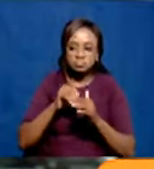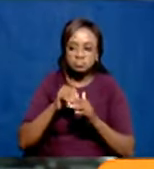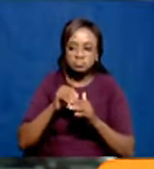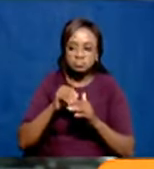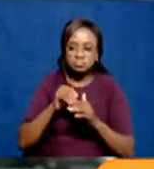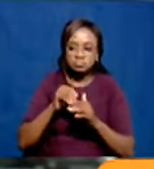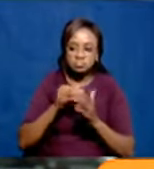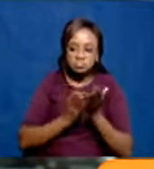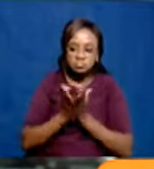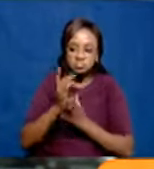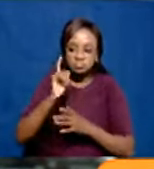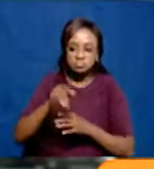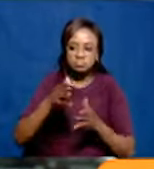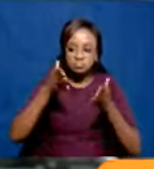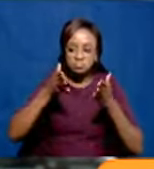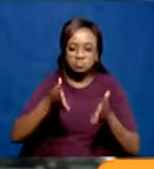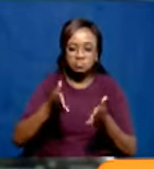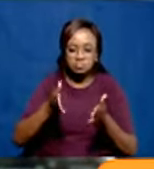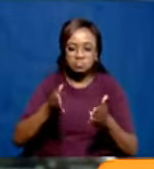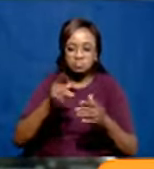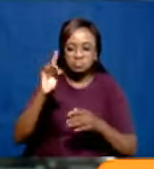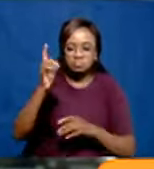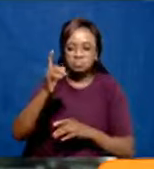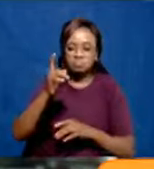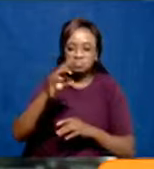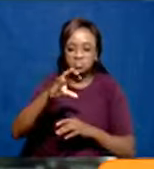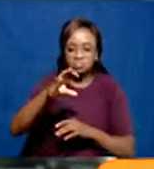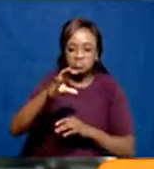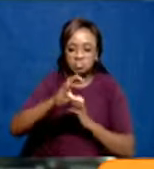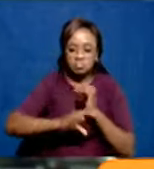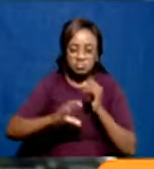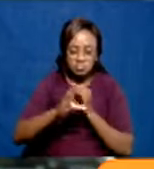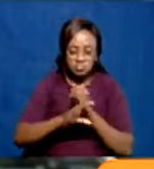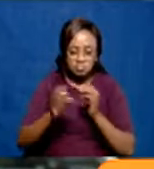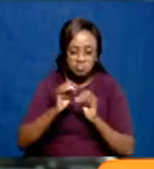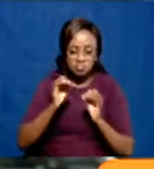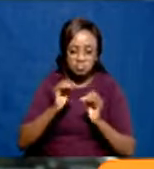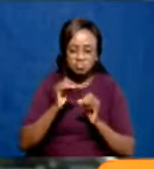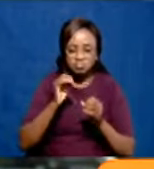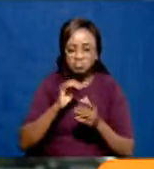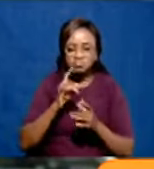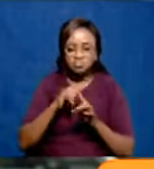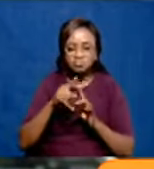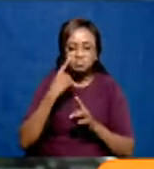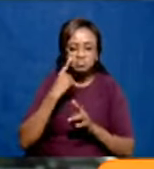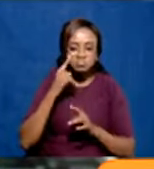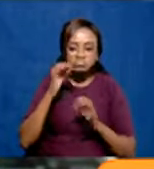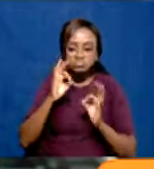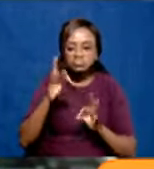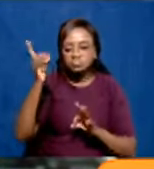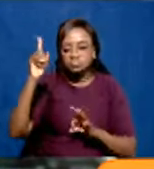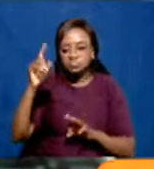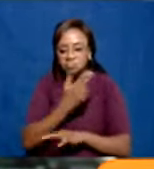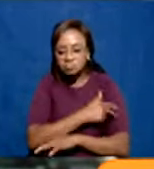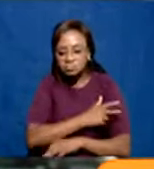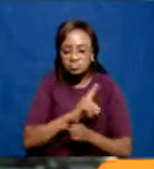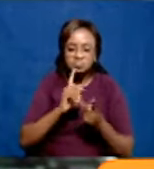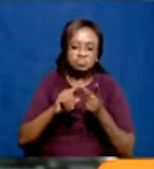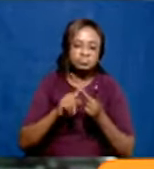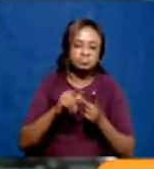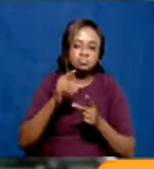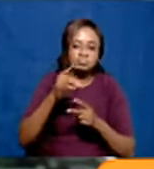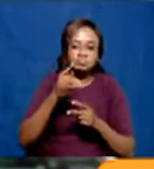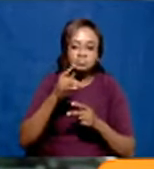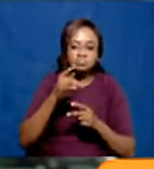in the country. It can be available in Nairobi Hospital or in Aga Khan, but it's very expensive. That's why families go to India and all that and all the other places.